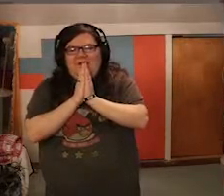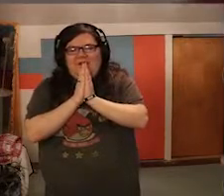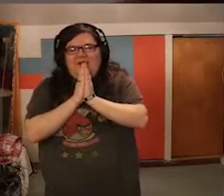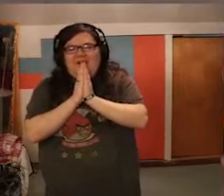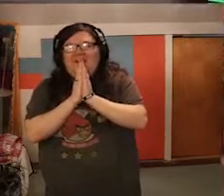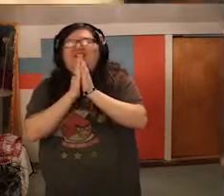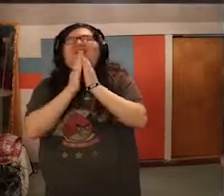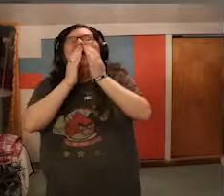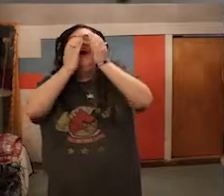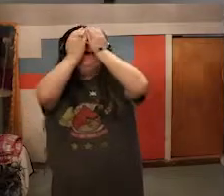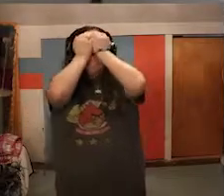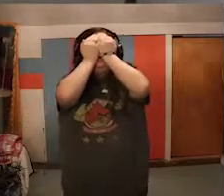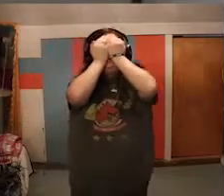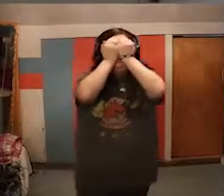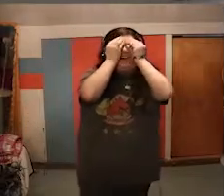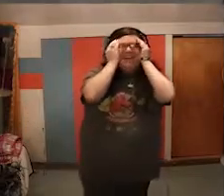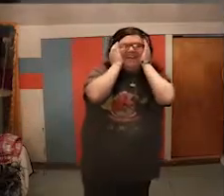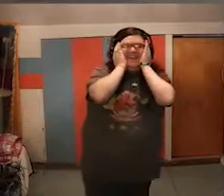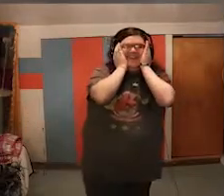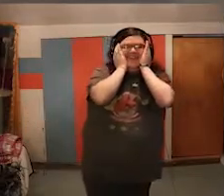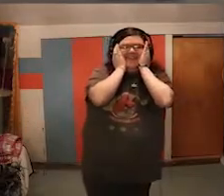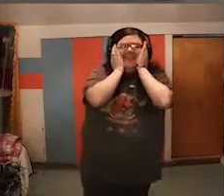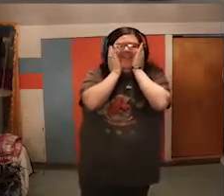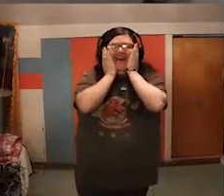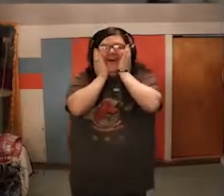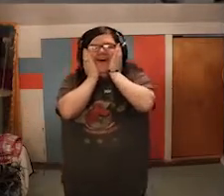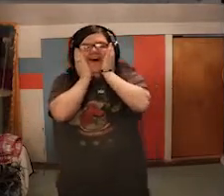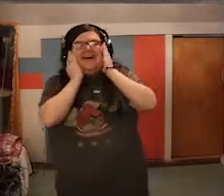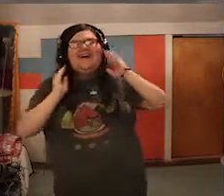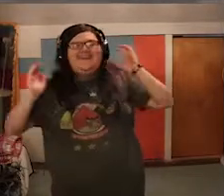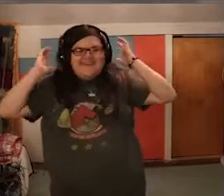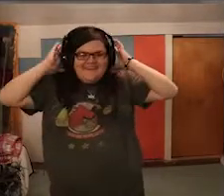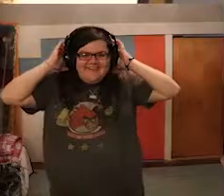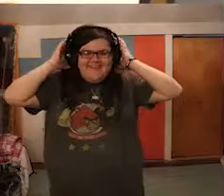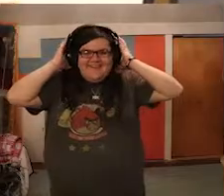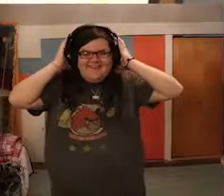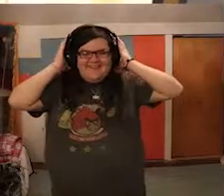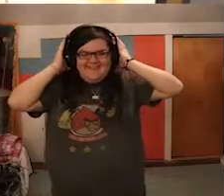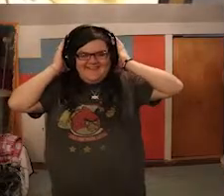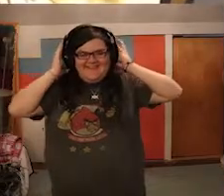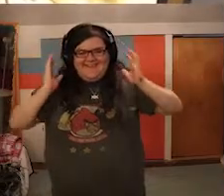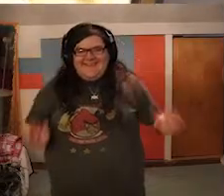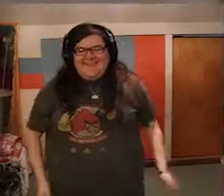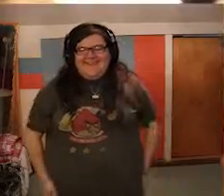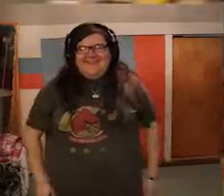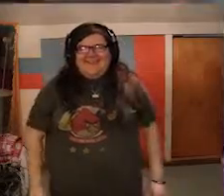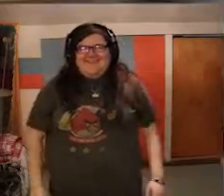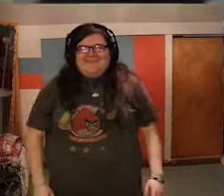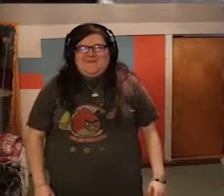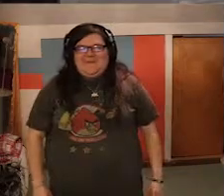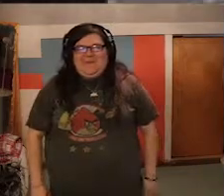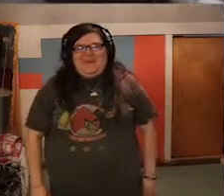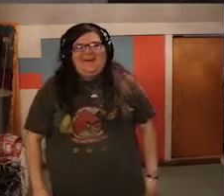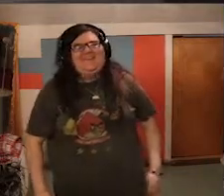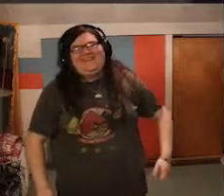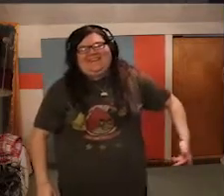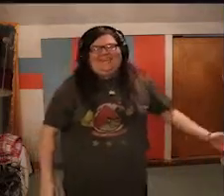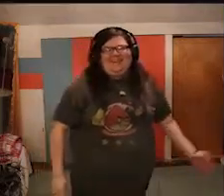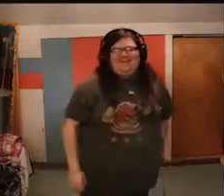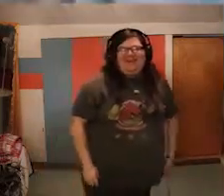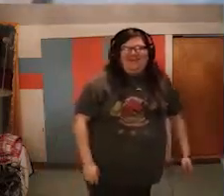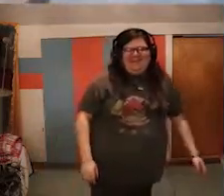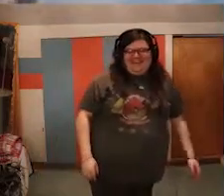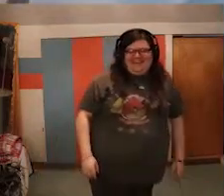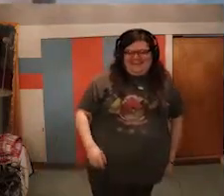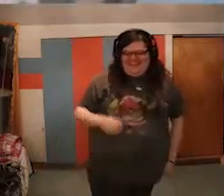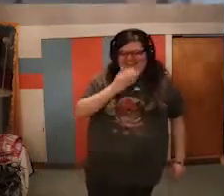no! No! She's posted on TikTok. I might get the Fortnite legend. No! Look at that. Hey, just get a both. Oh my god, just